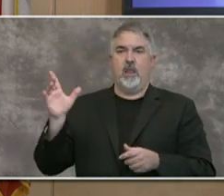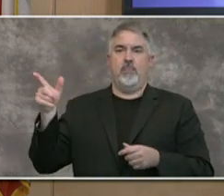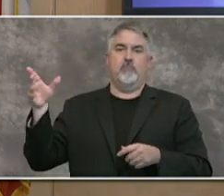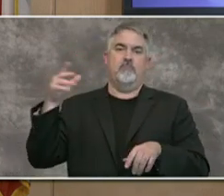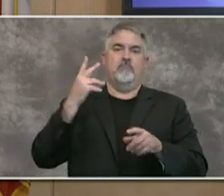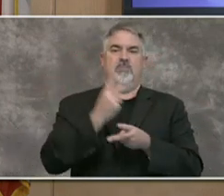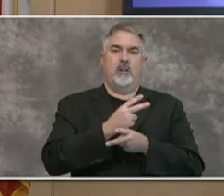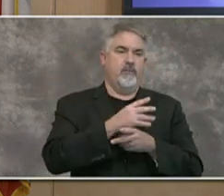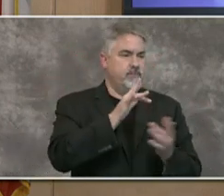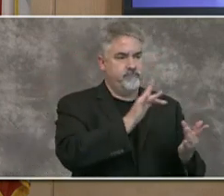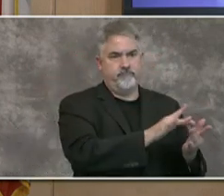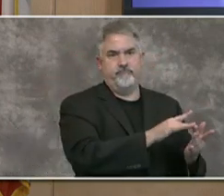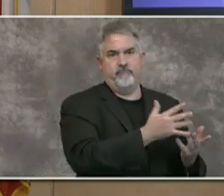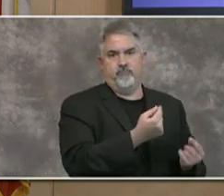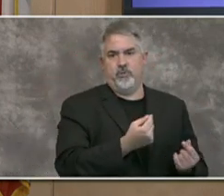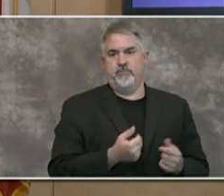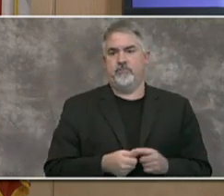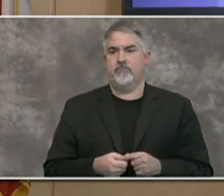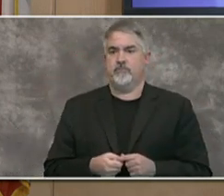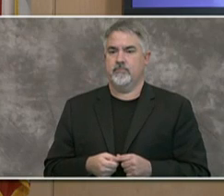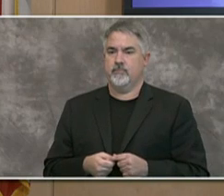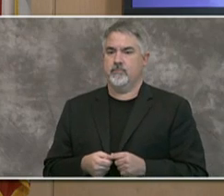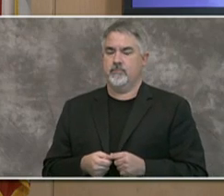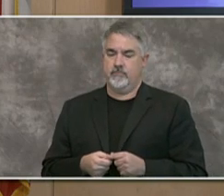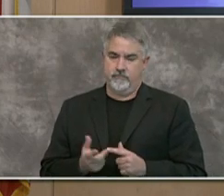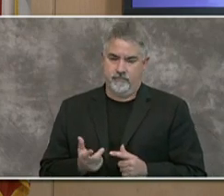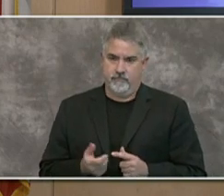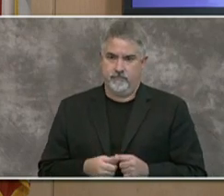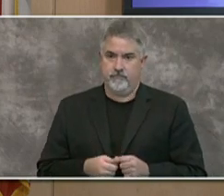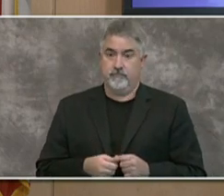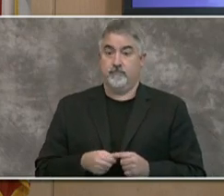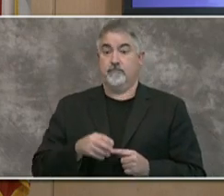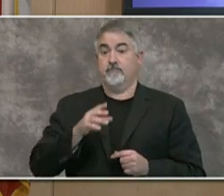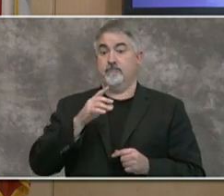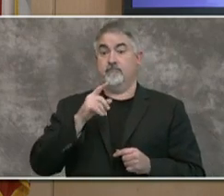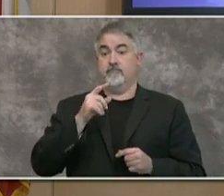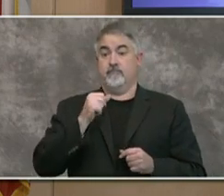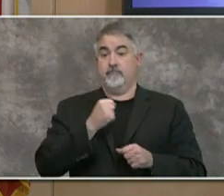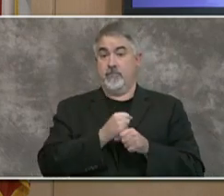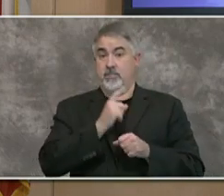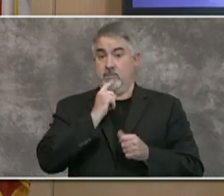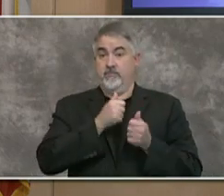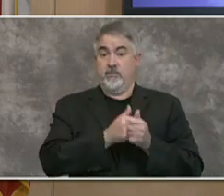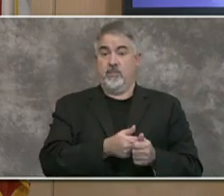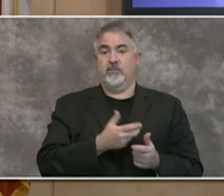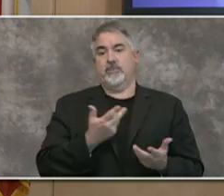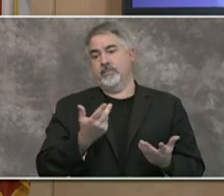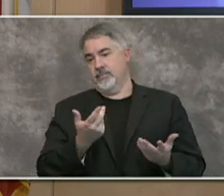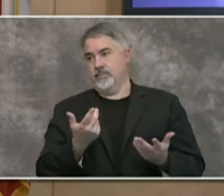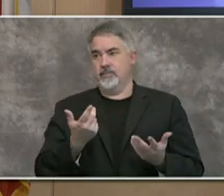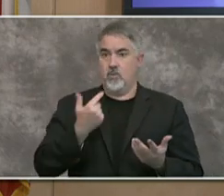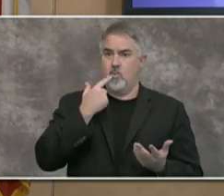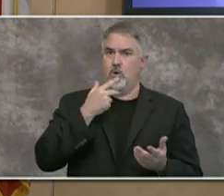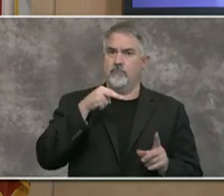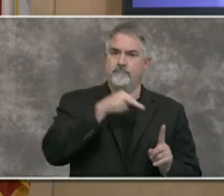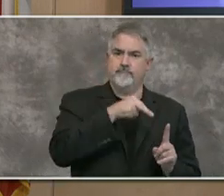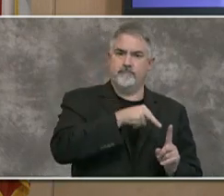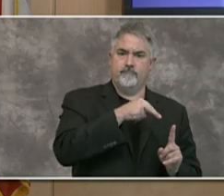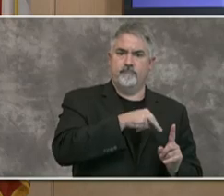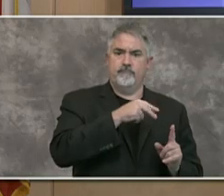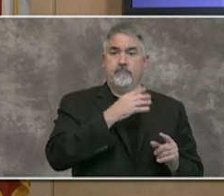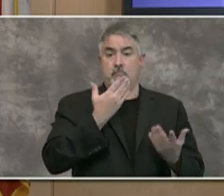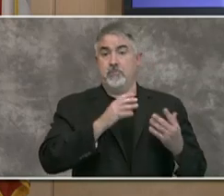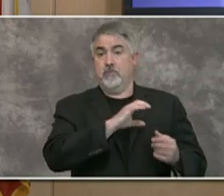jurisdiction. And then the enforcement of that would be at the discretion and availability of the law enforcement agency for